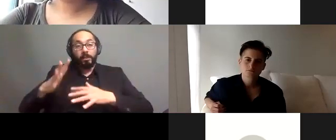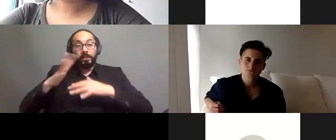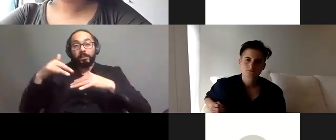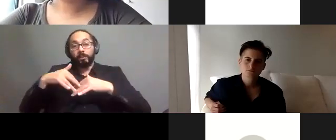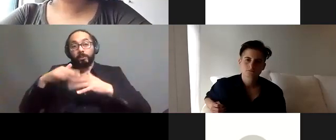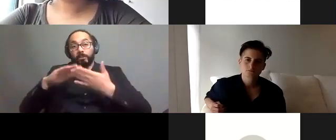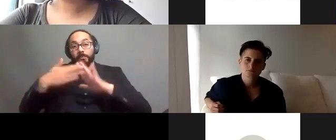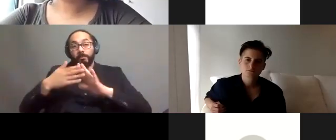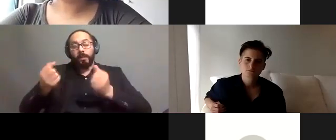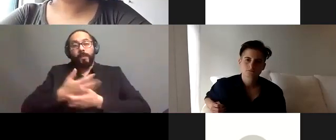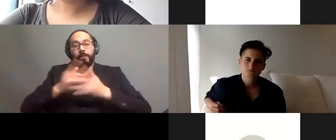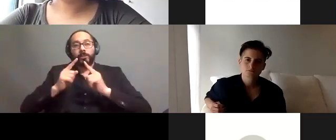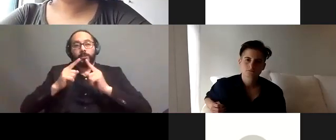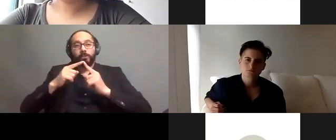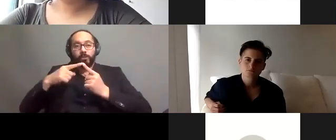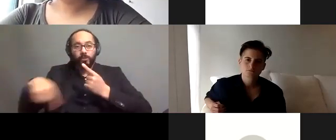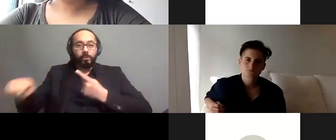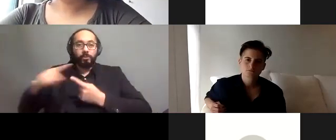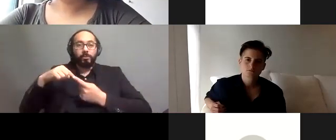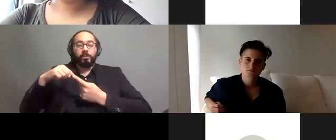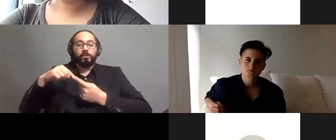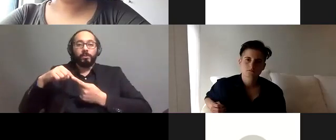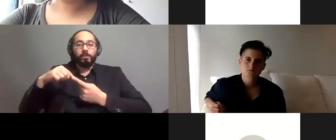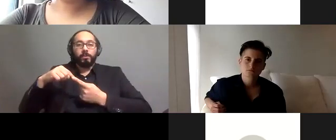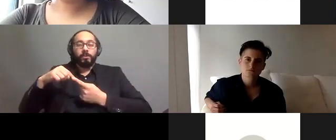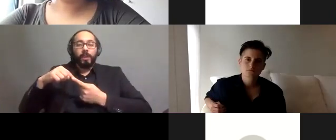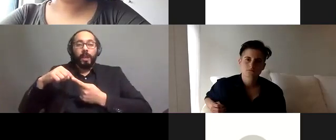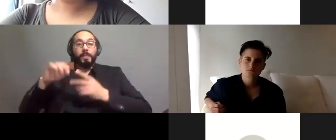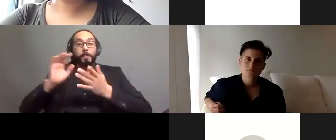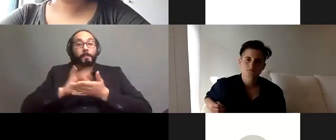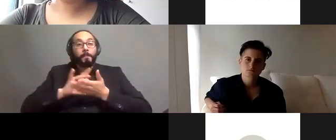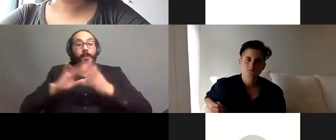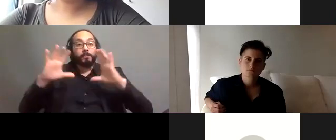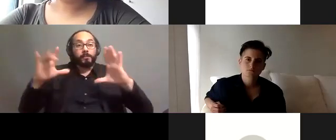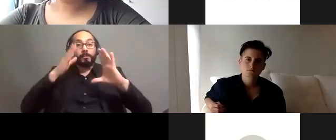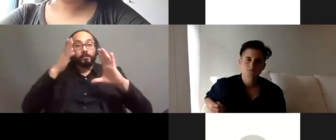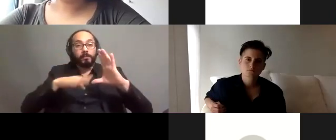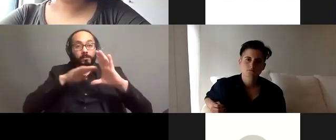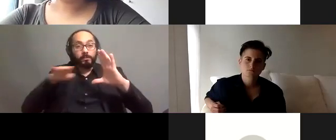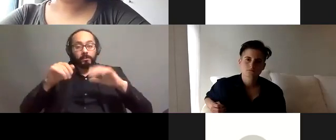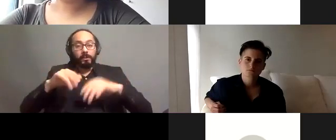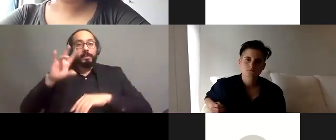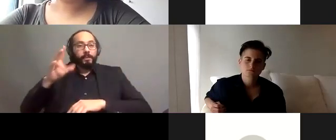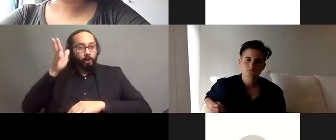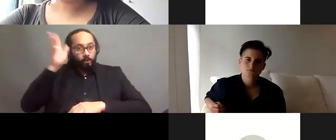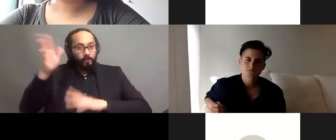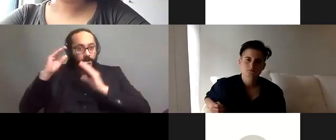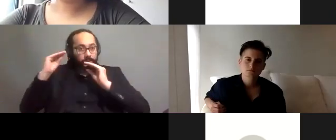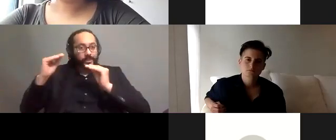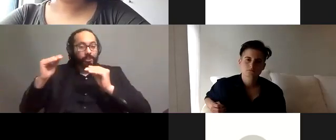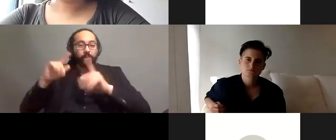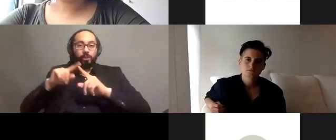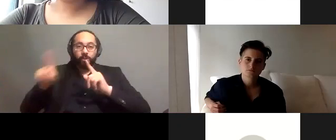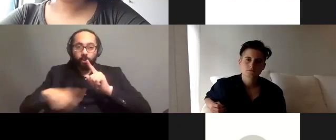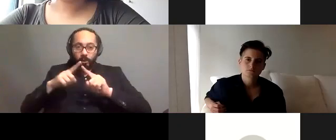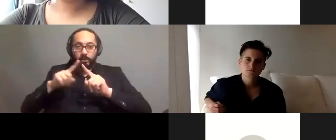is in a circle. It's all based on the medicine wheel is a circle. The seven grandfather teachings move in a circle. Yes. It's